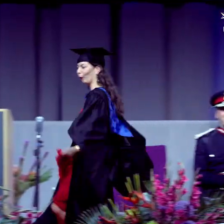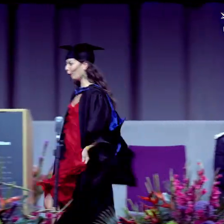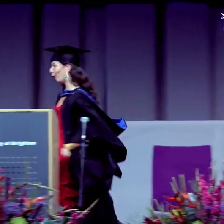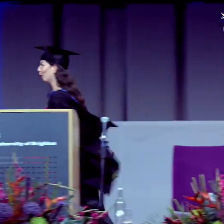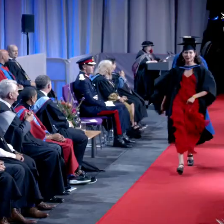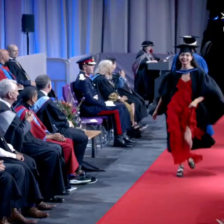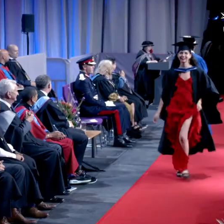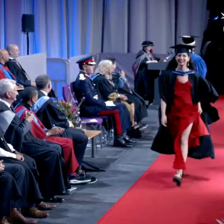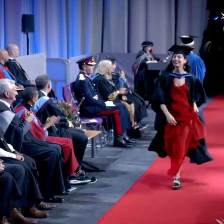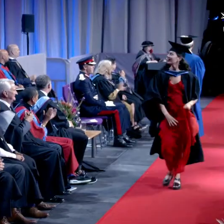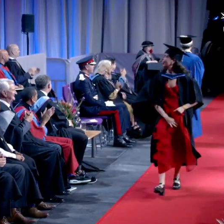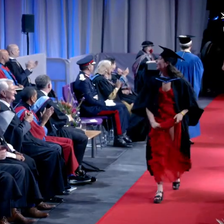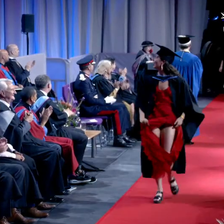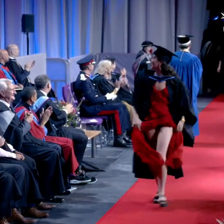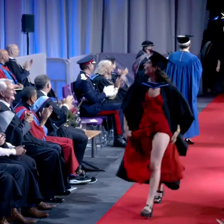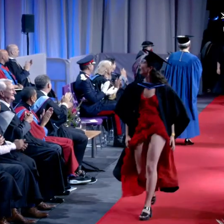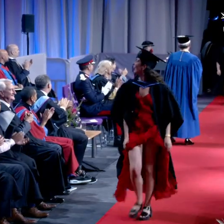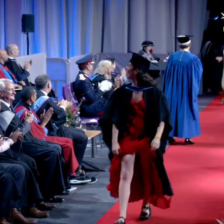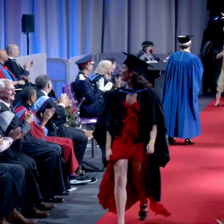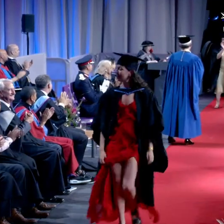Ellie Gowley.